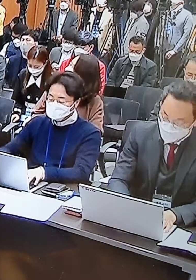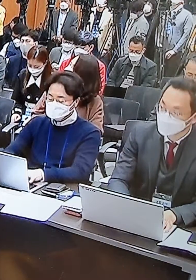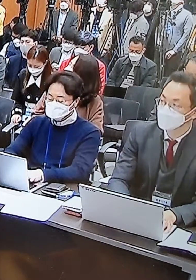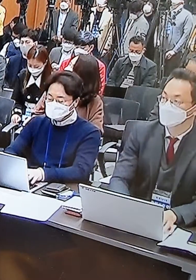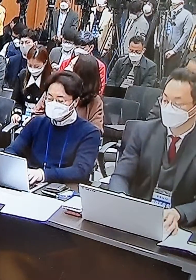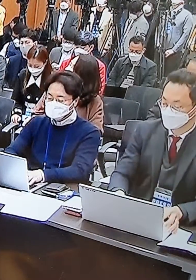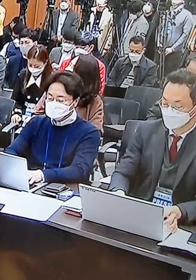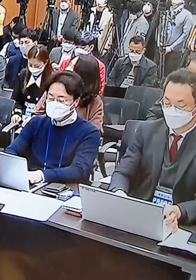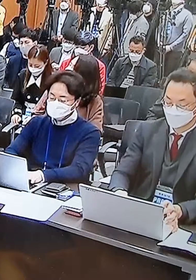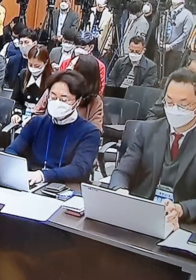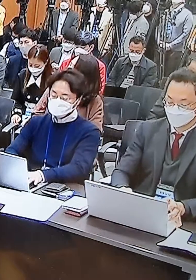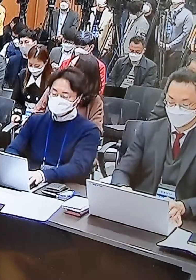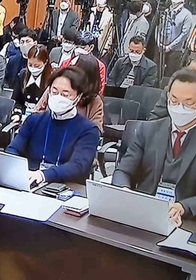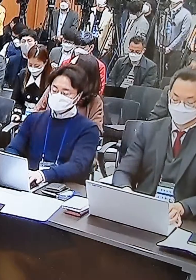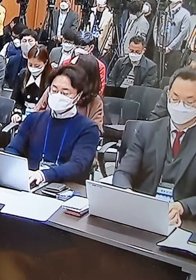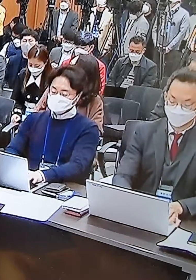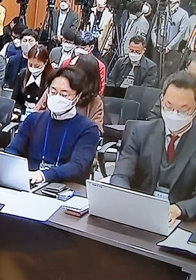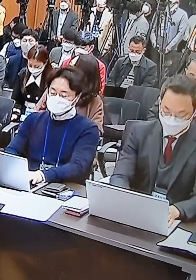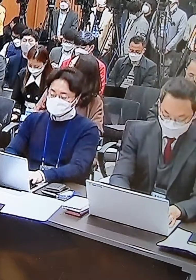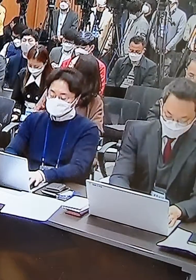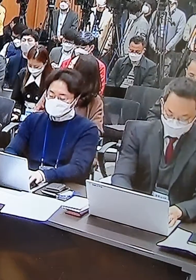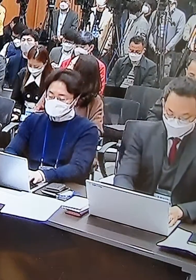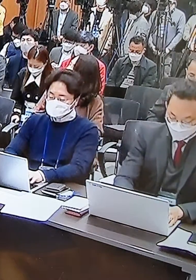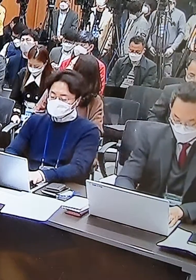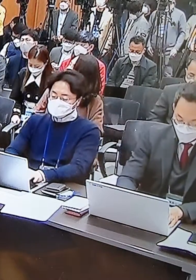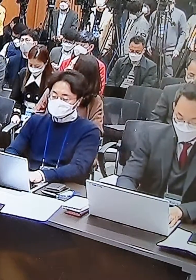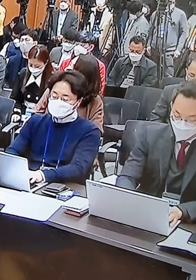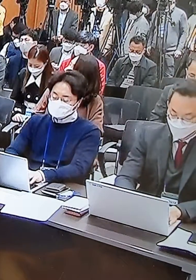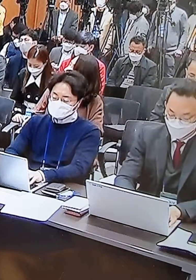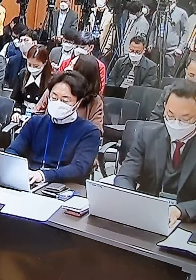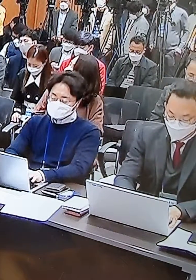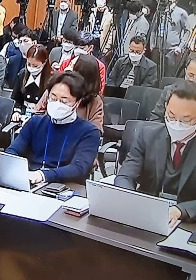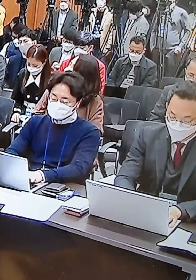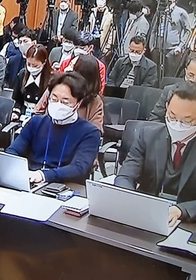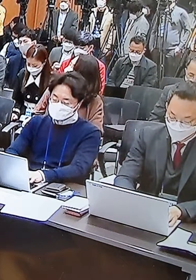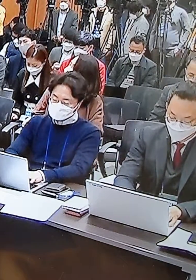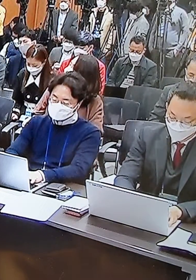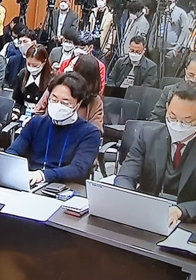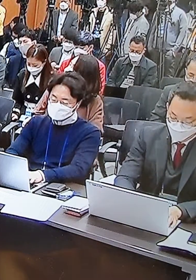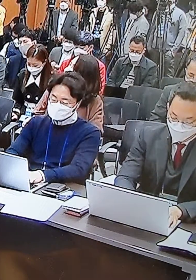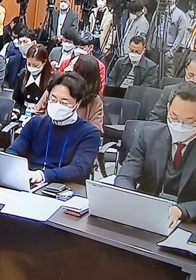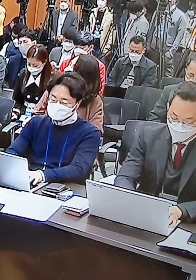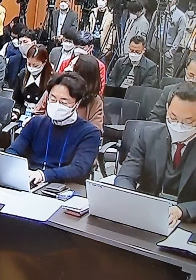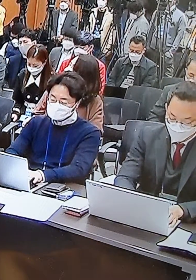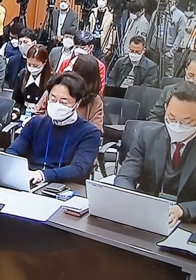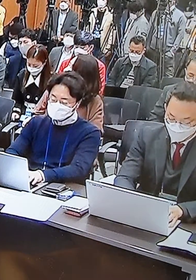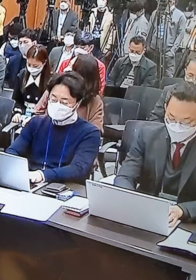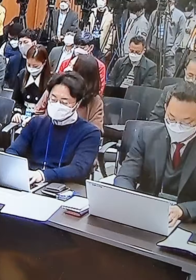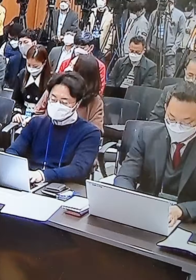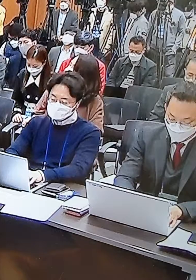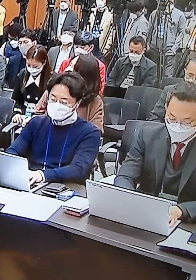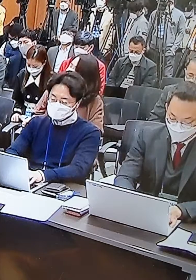times host body temperature times exposure time.